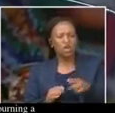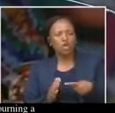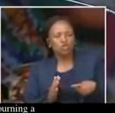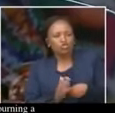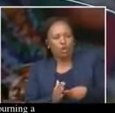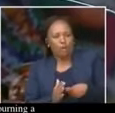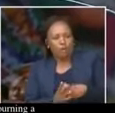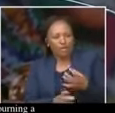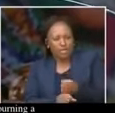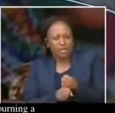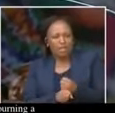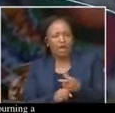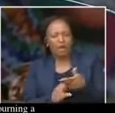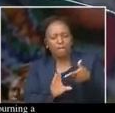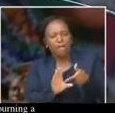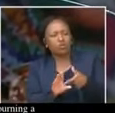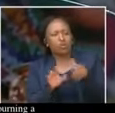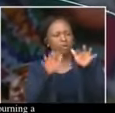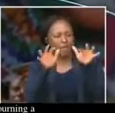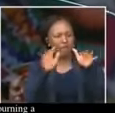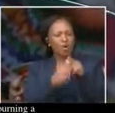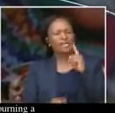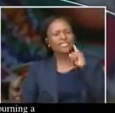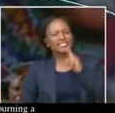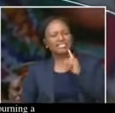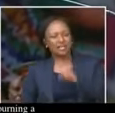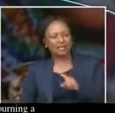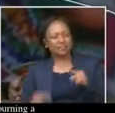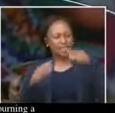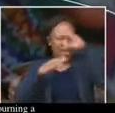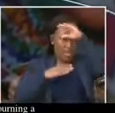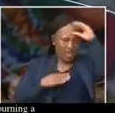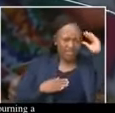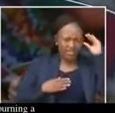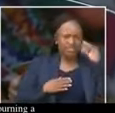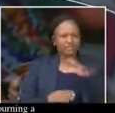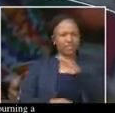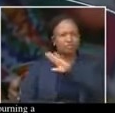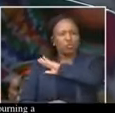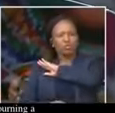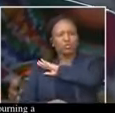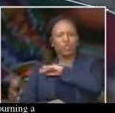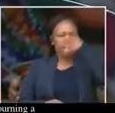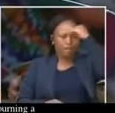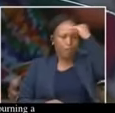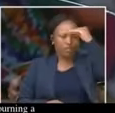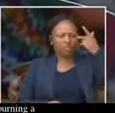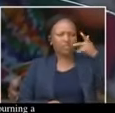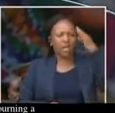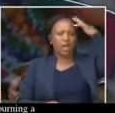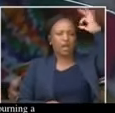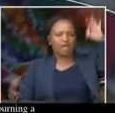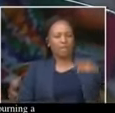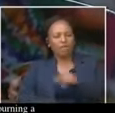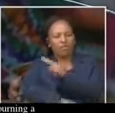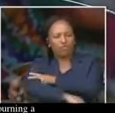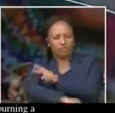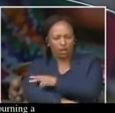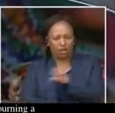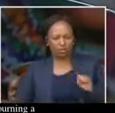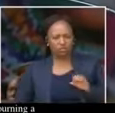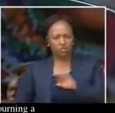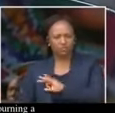shopkeepers, petrol attendants, teachers, nurses, soldiers, police, government employees,